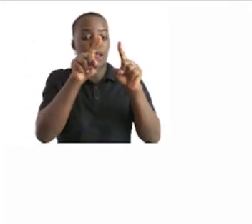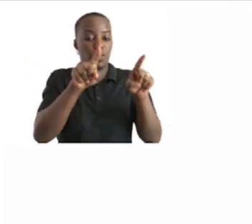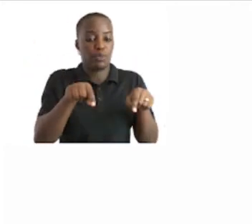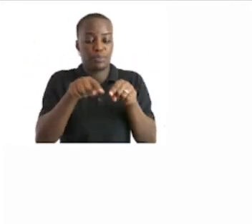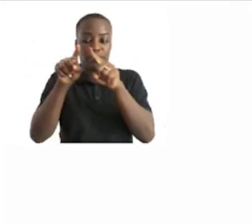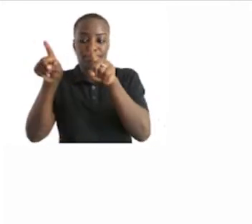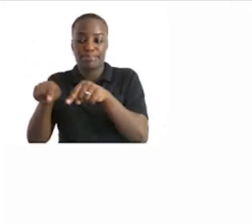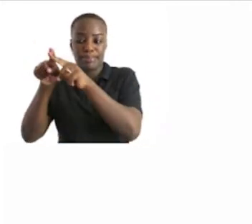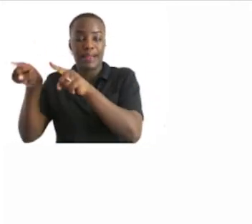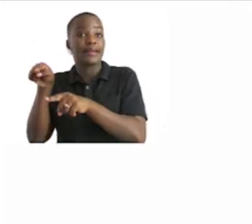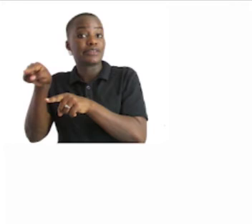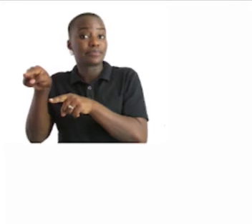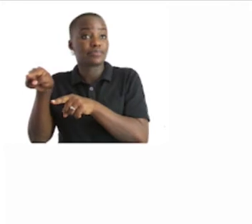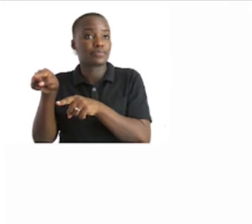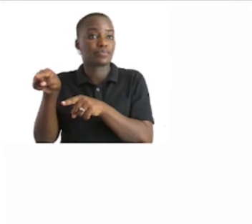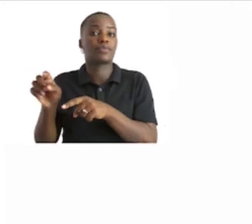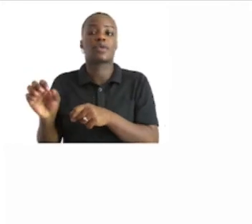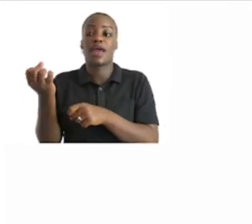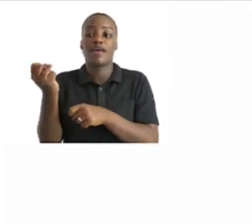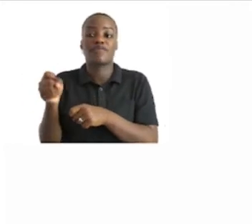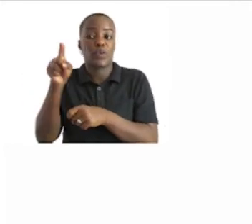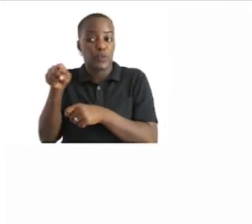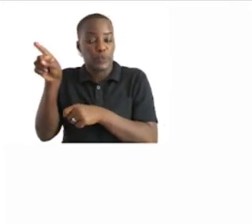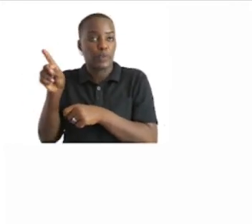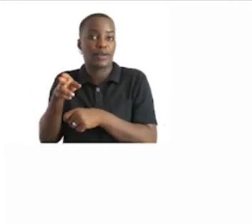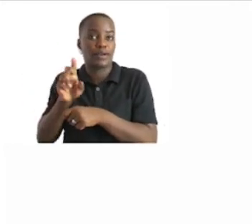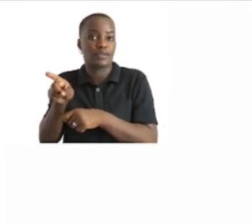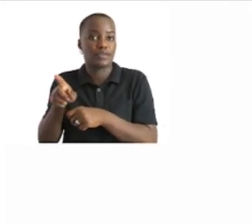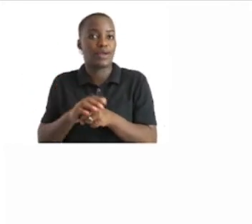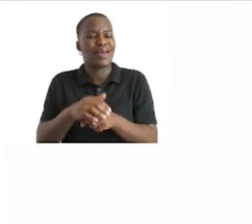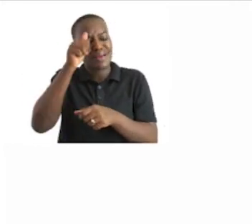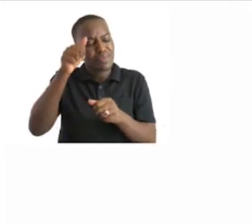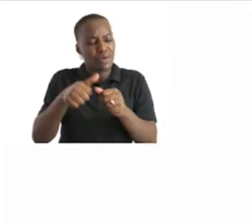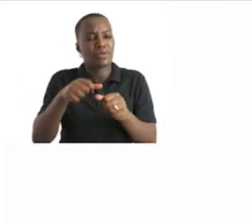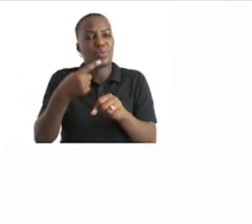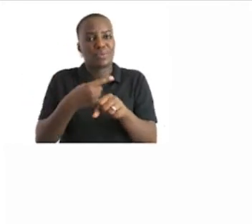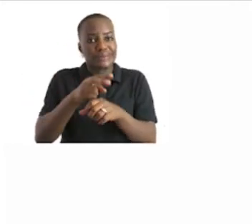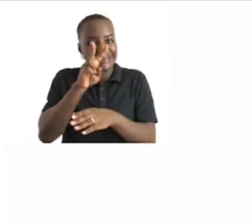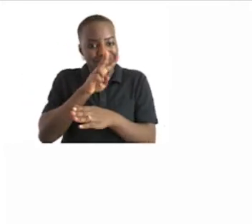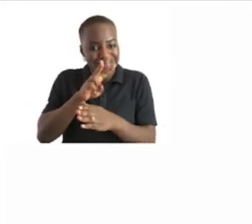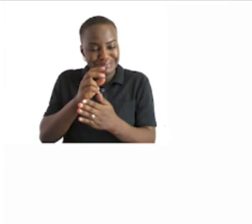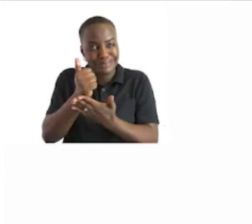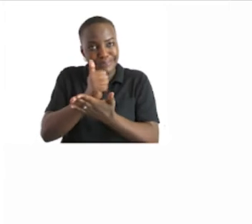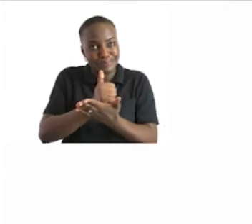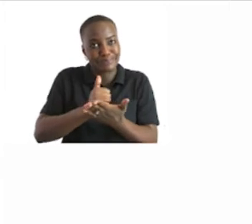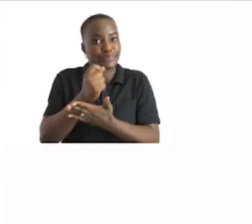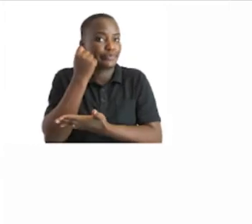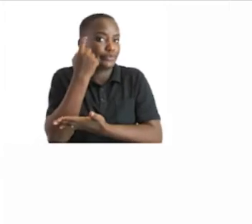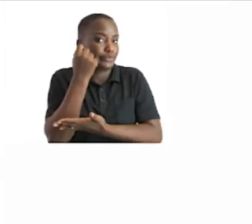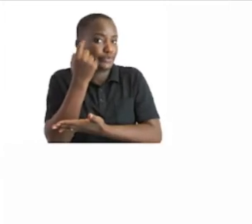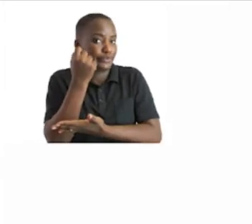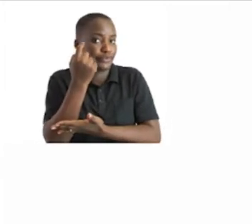all 3. And remember to read the instructions that you are given, as well as to be honest